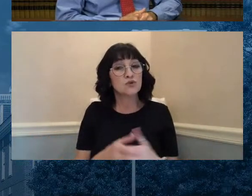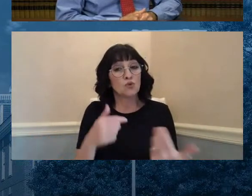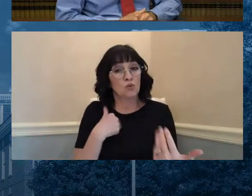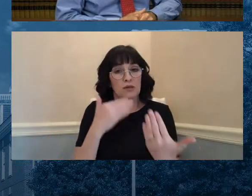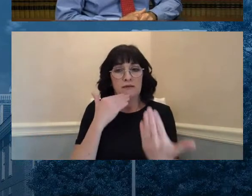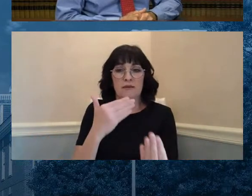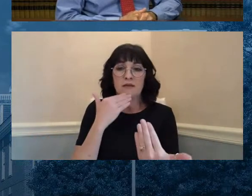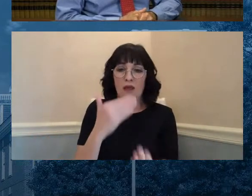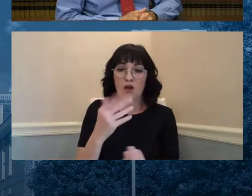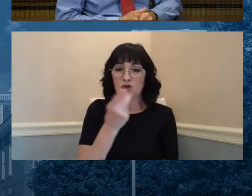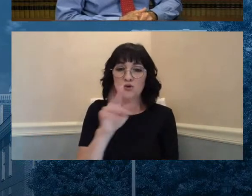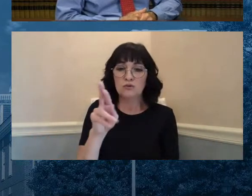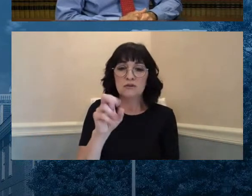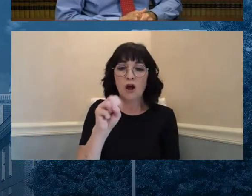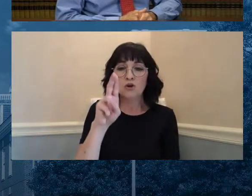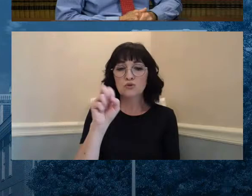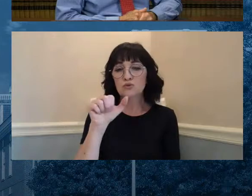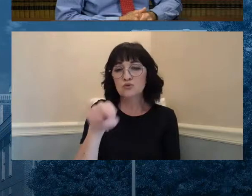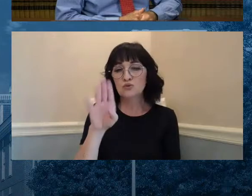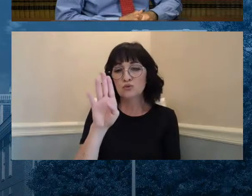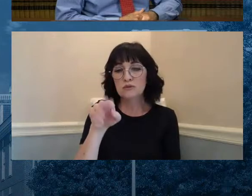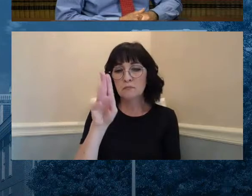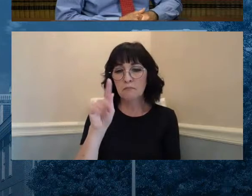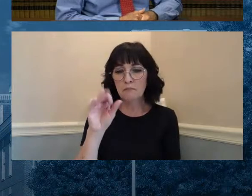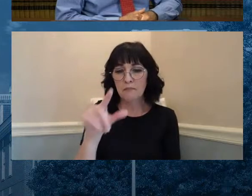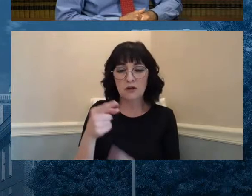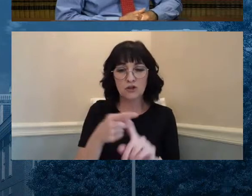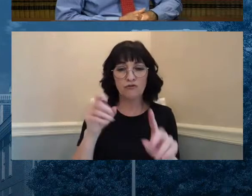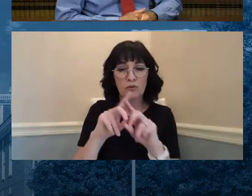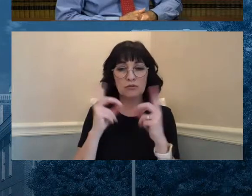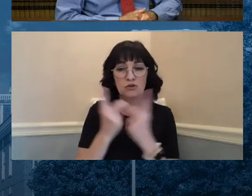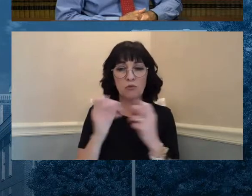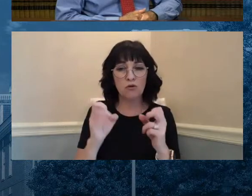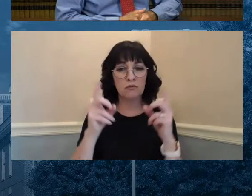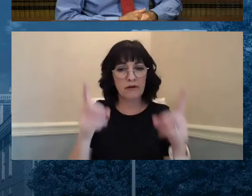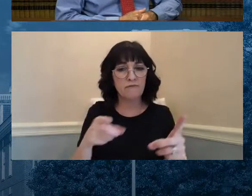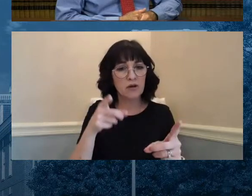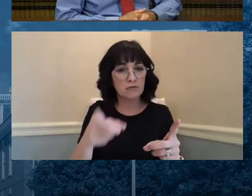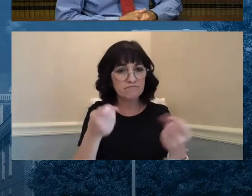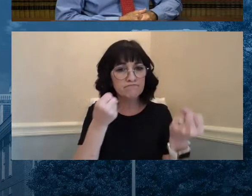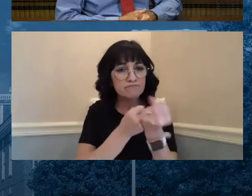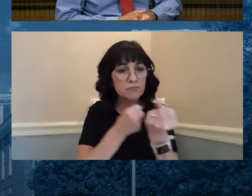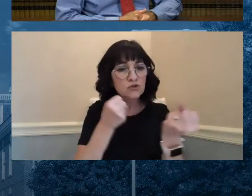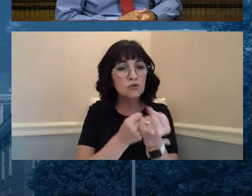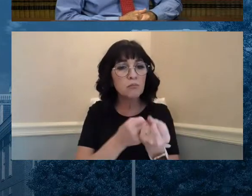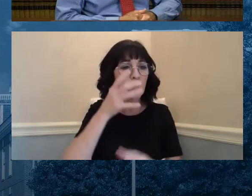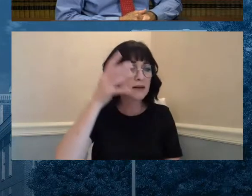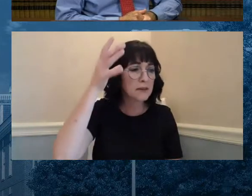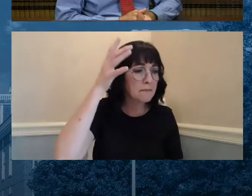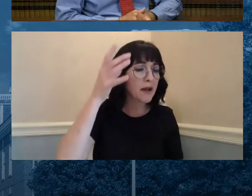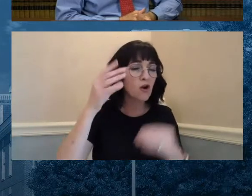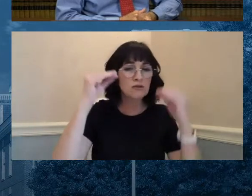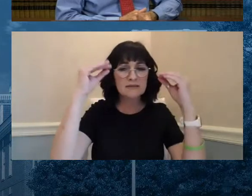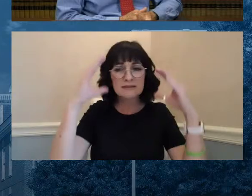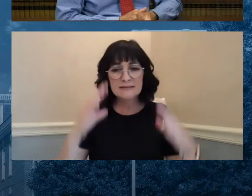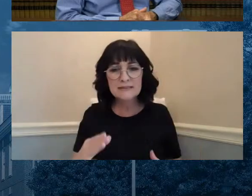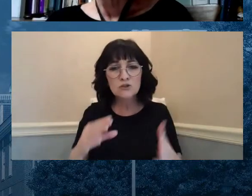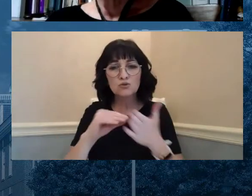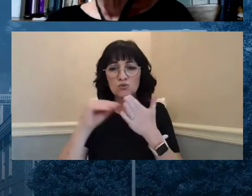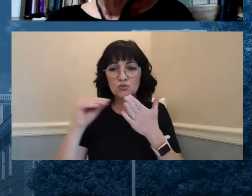districts, schools and teachers and all our educators and parents make sure that we get our children where they need to be. Dr.